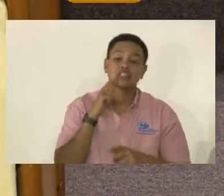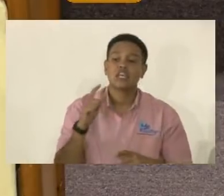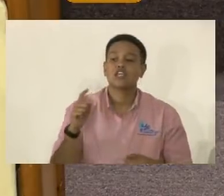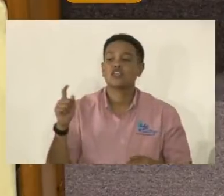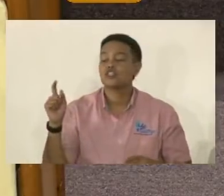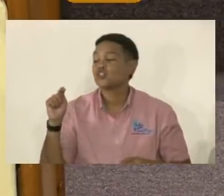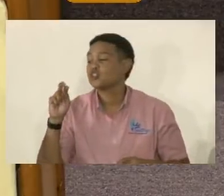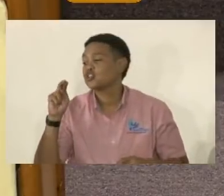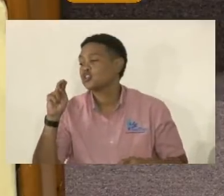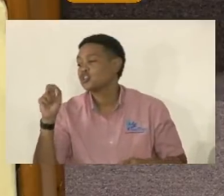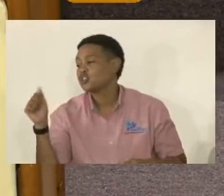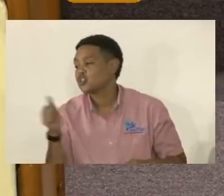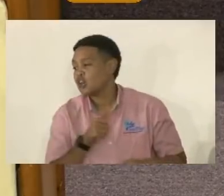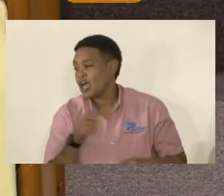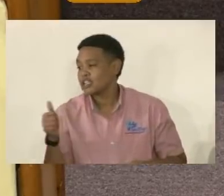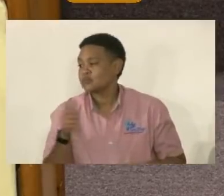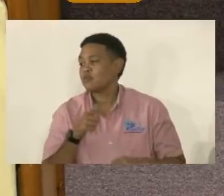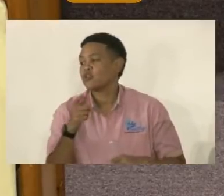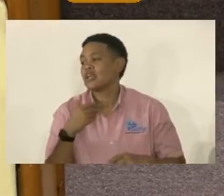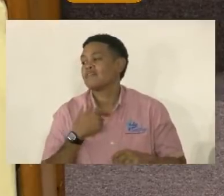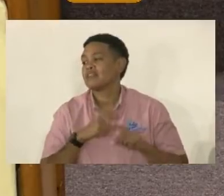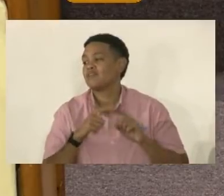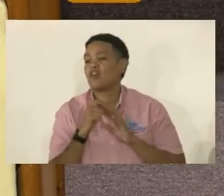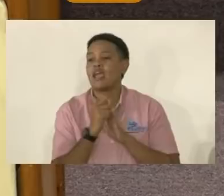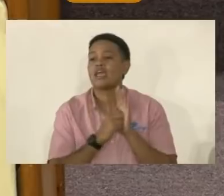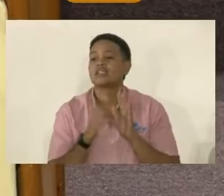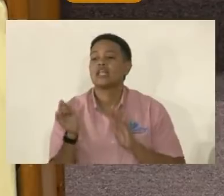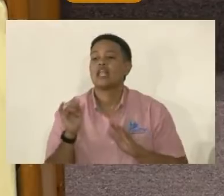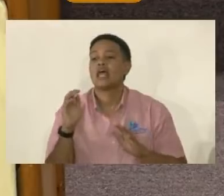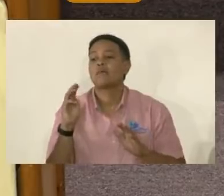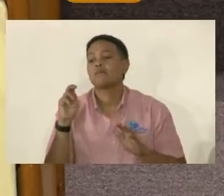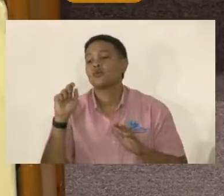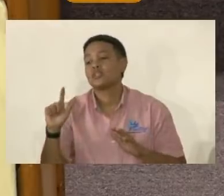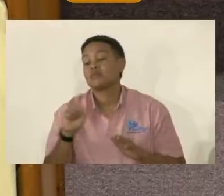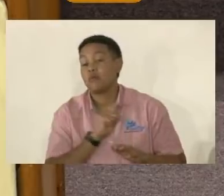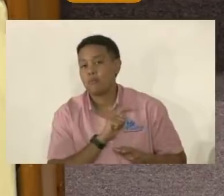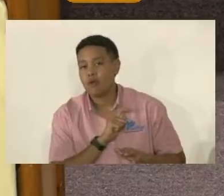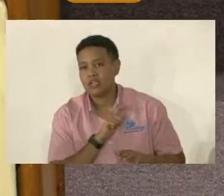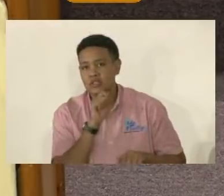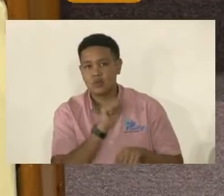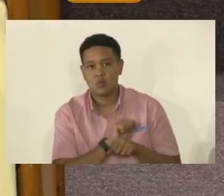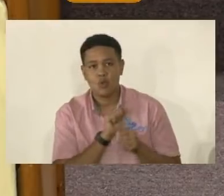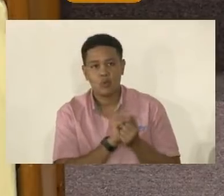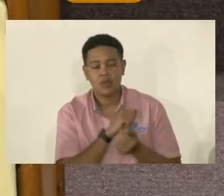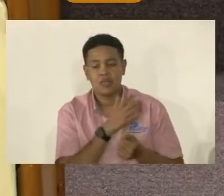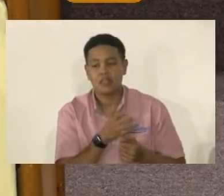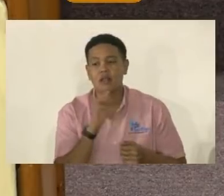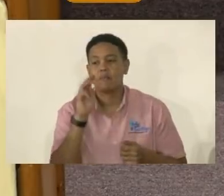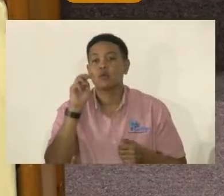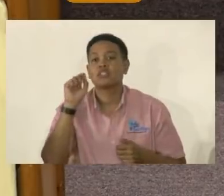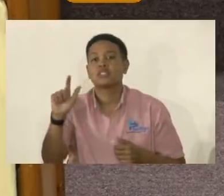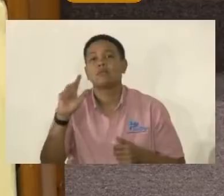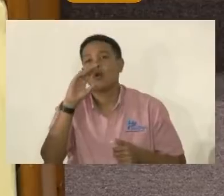transport. You have agencies like the municipal police that work with municipal corporations. So security is